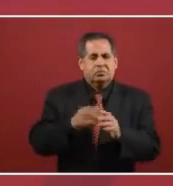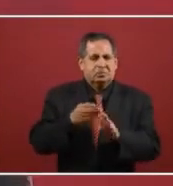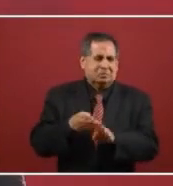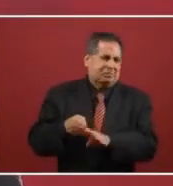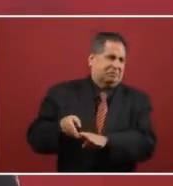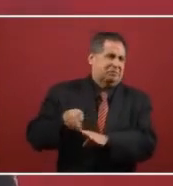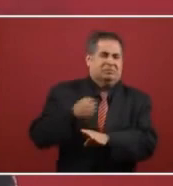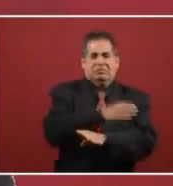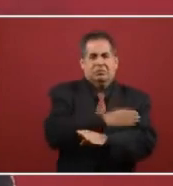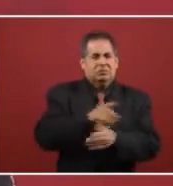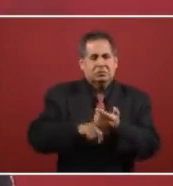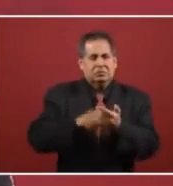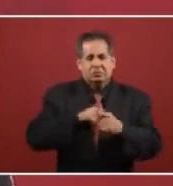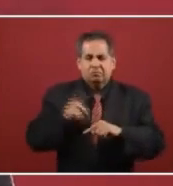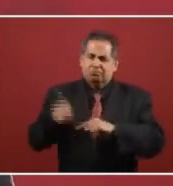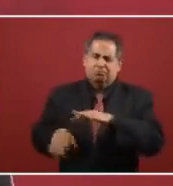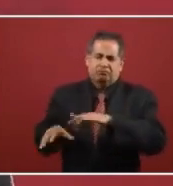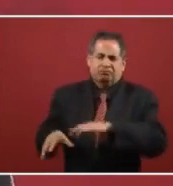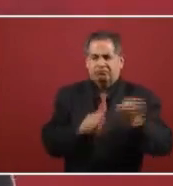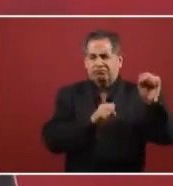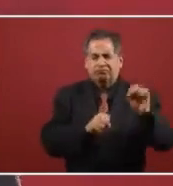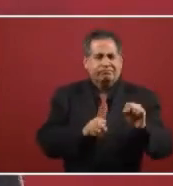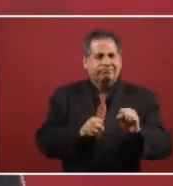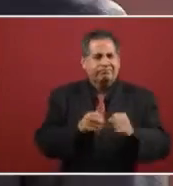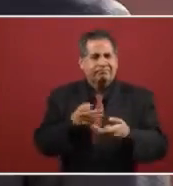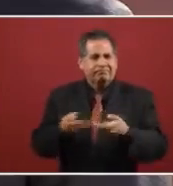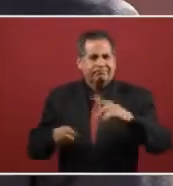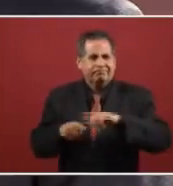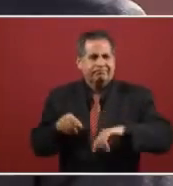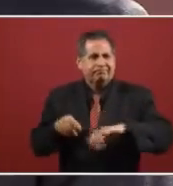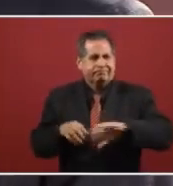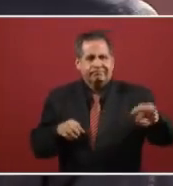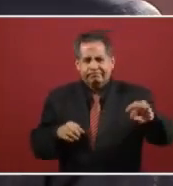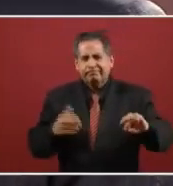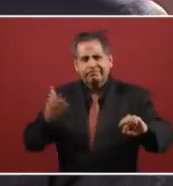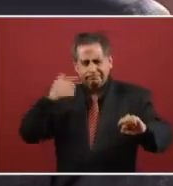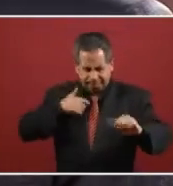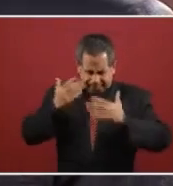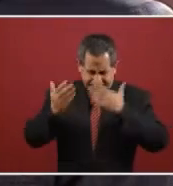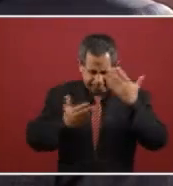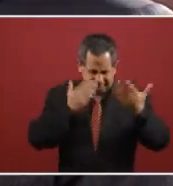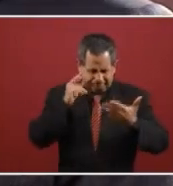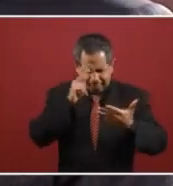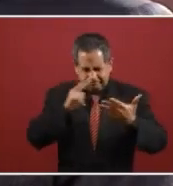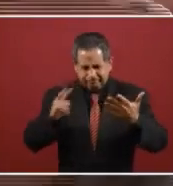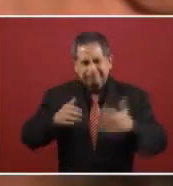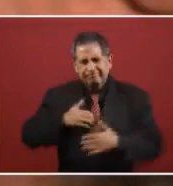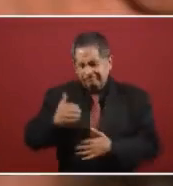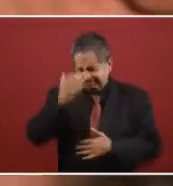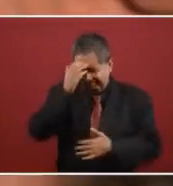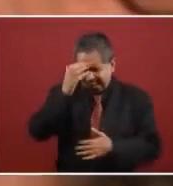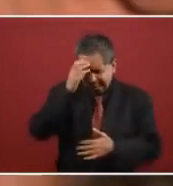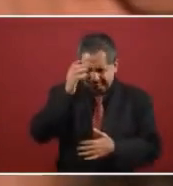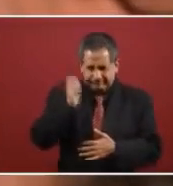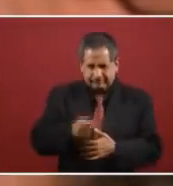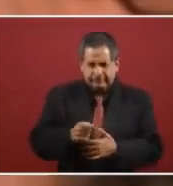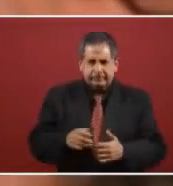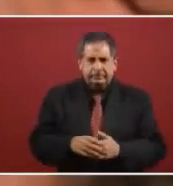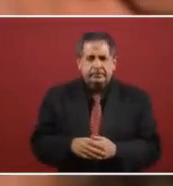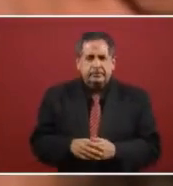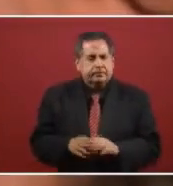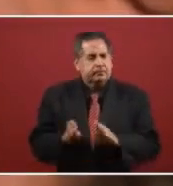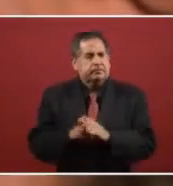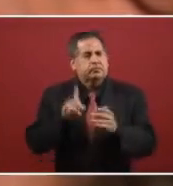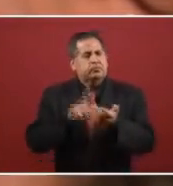antes. and there's been problems as of before, and I've studied it before, Conozco and I'm aware cómo ha